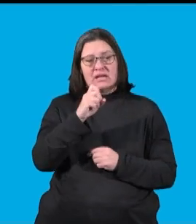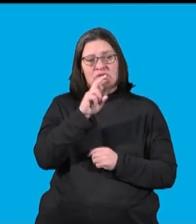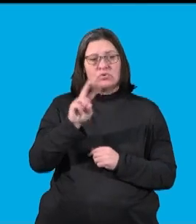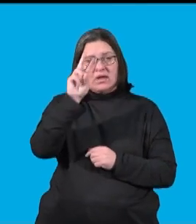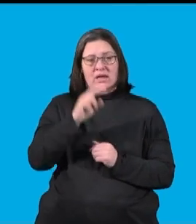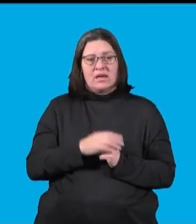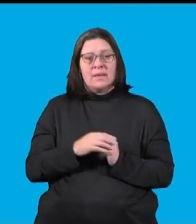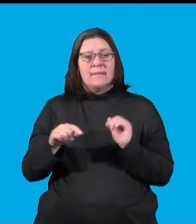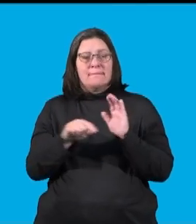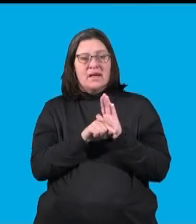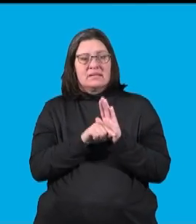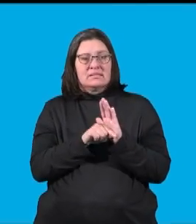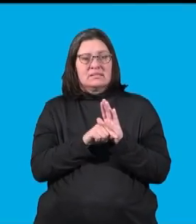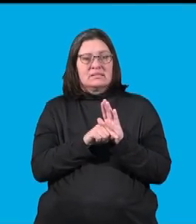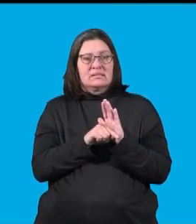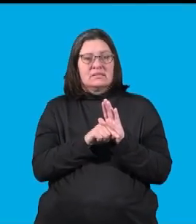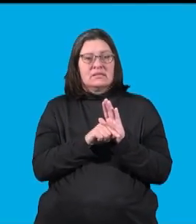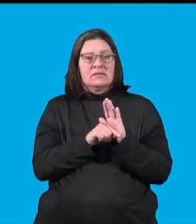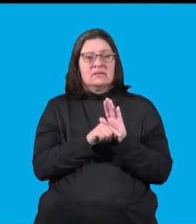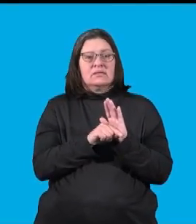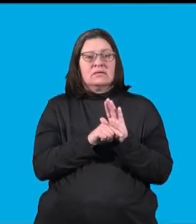x squared minus